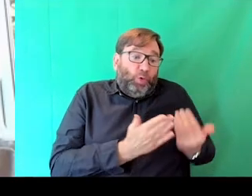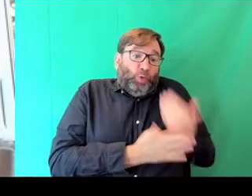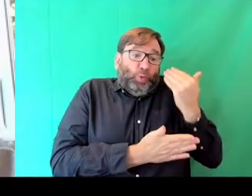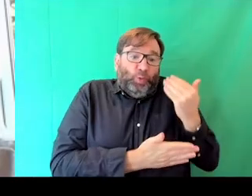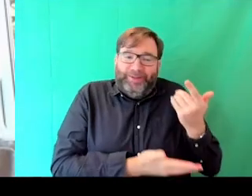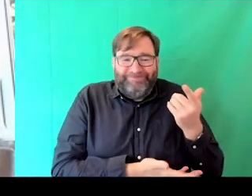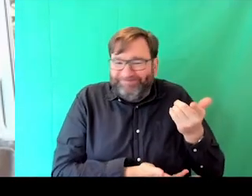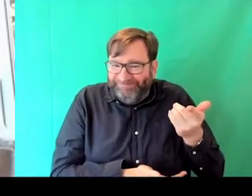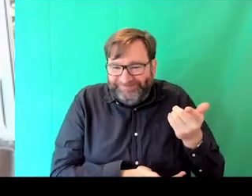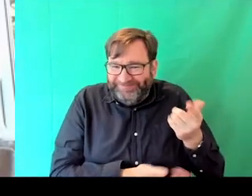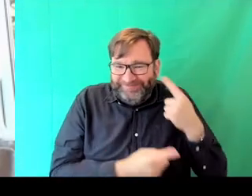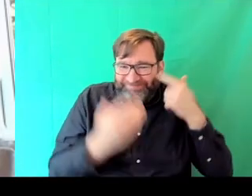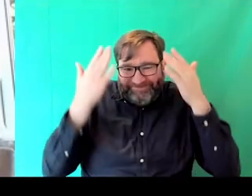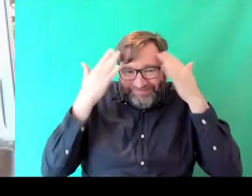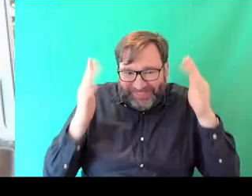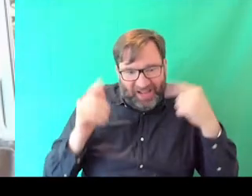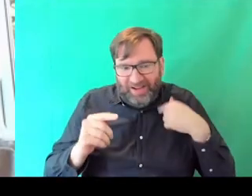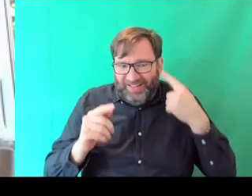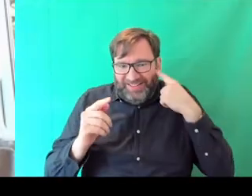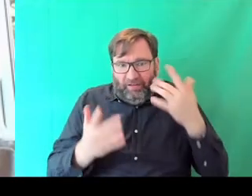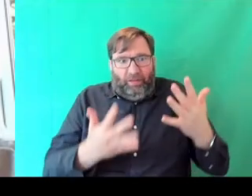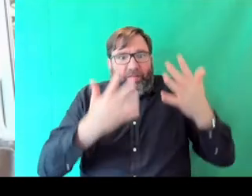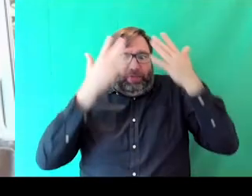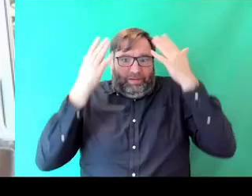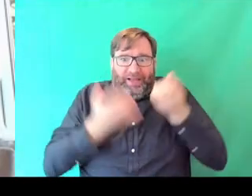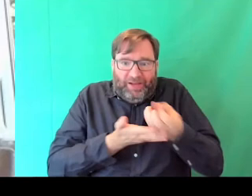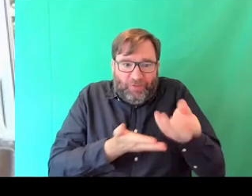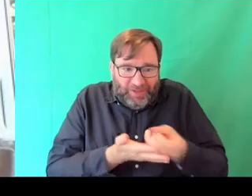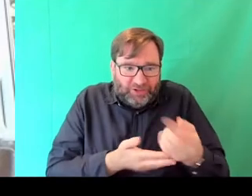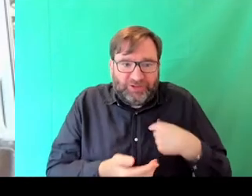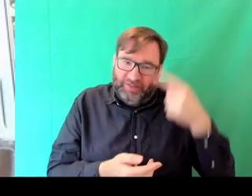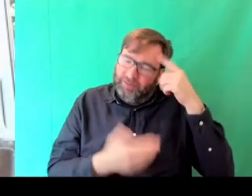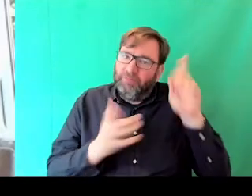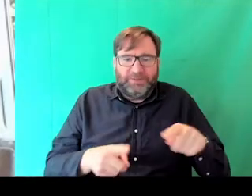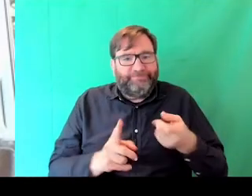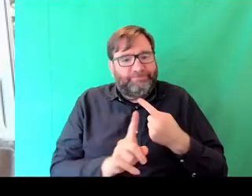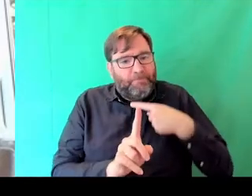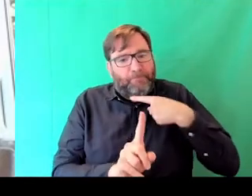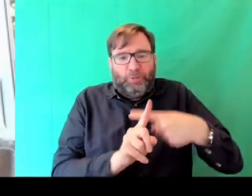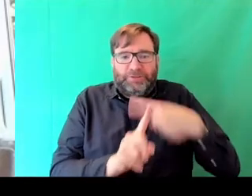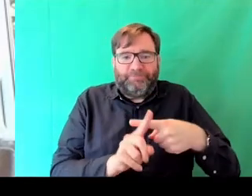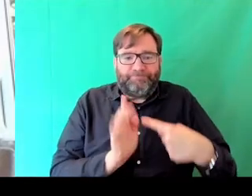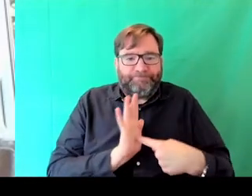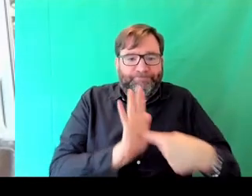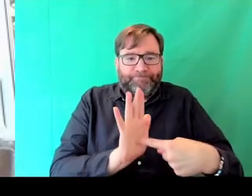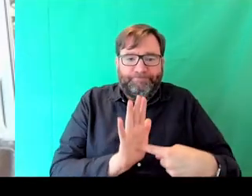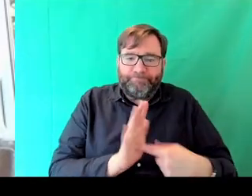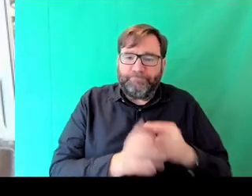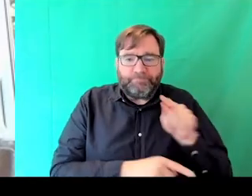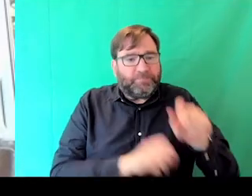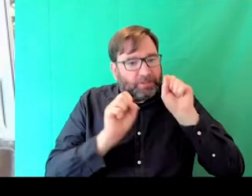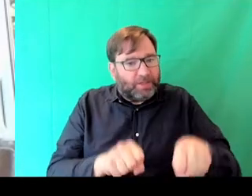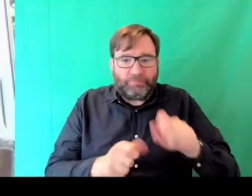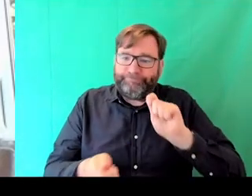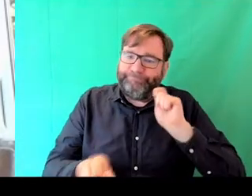customers, and to society as a whole. But to draw parallels into sport, both